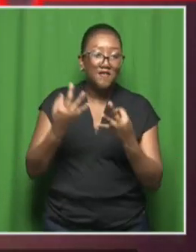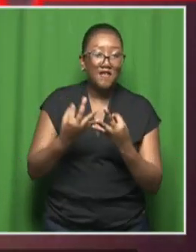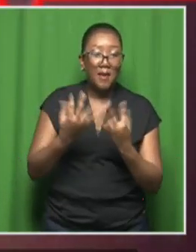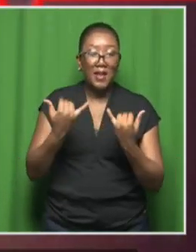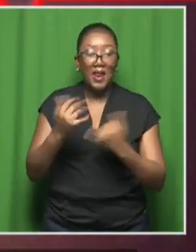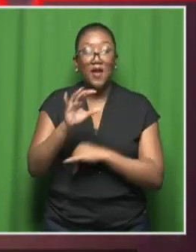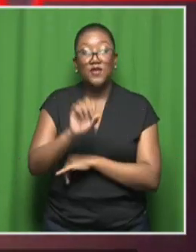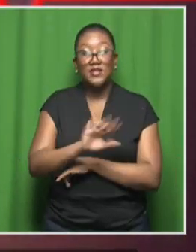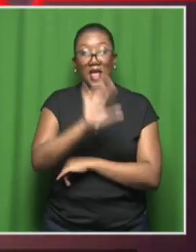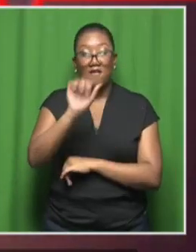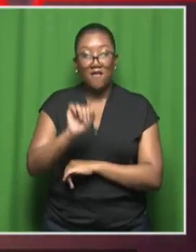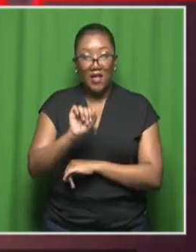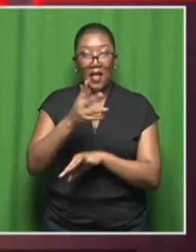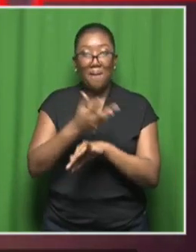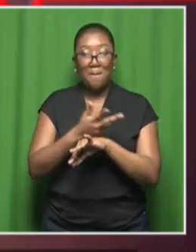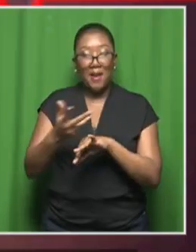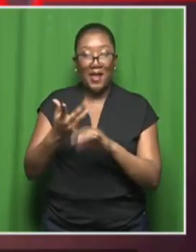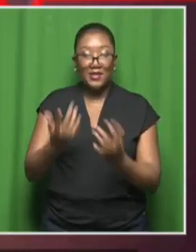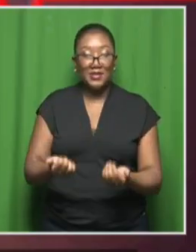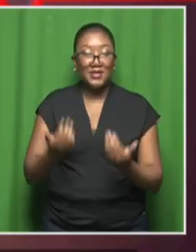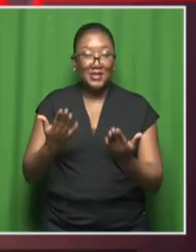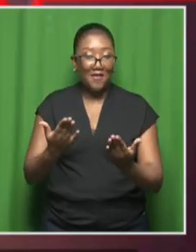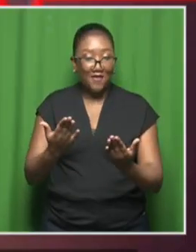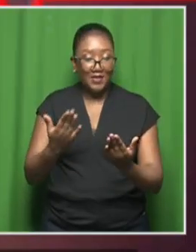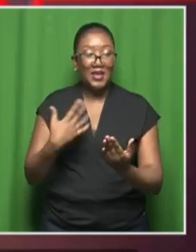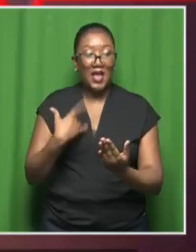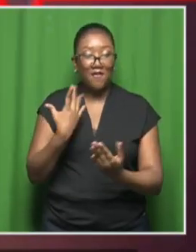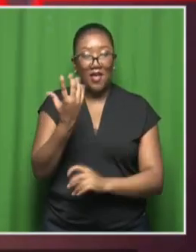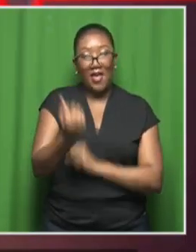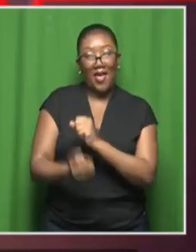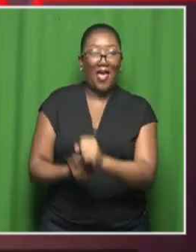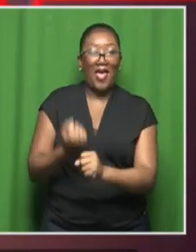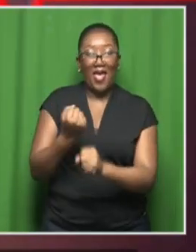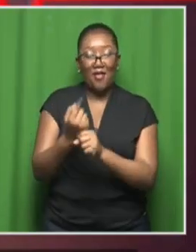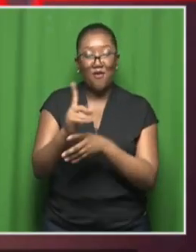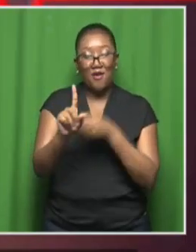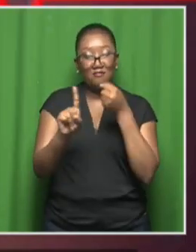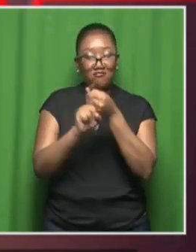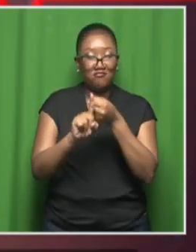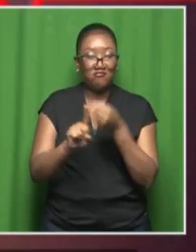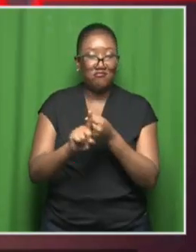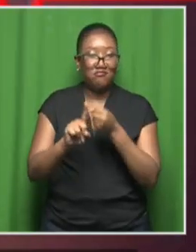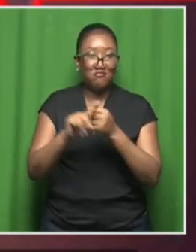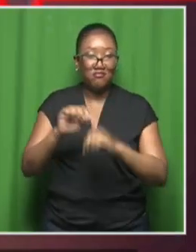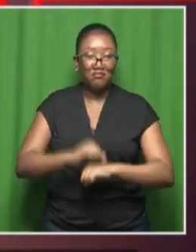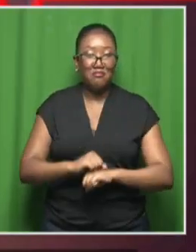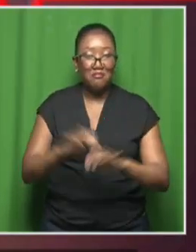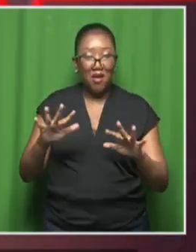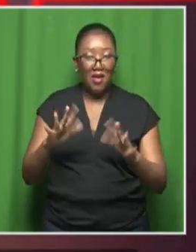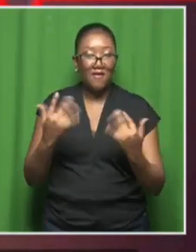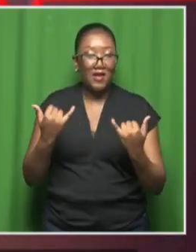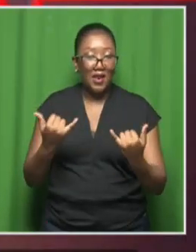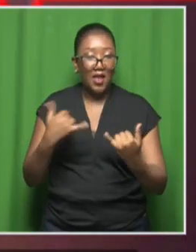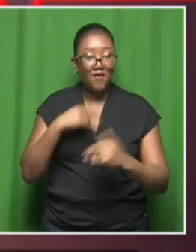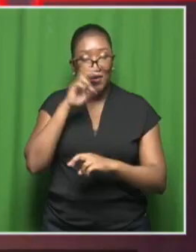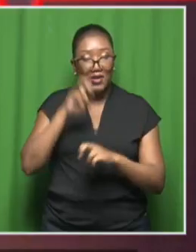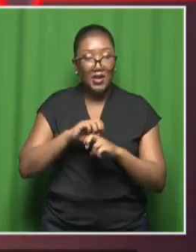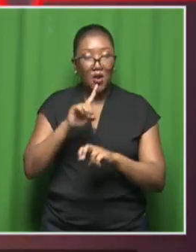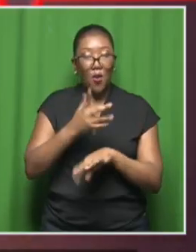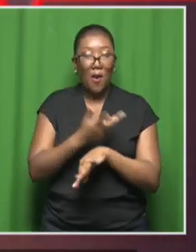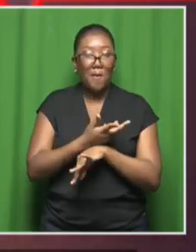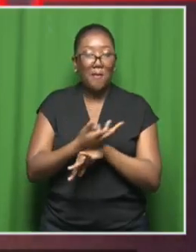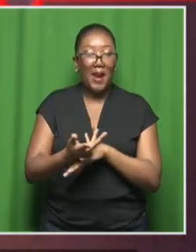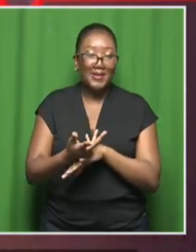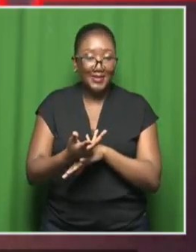Service is launching its annual summer campaign. Now, recognizing the increased demand for blood products during the bustling